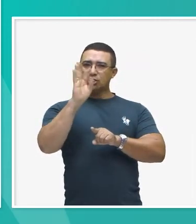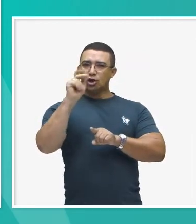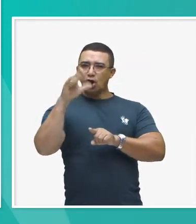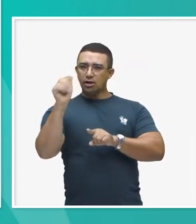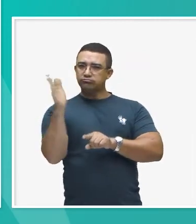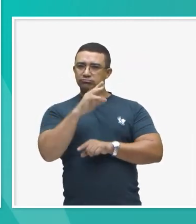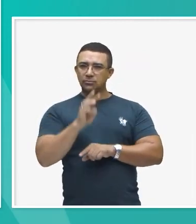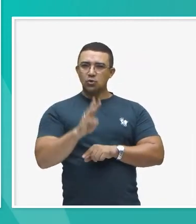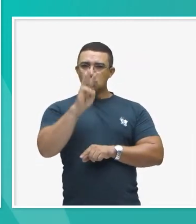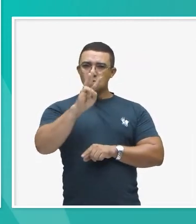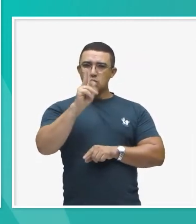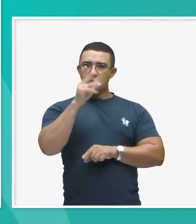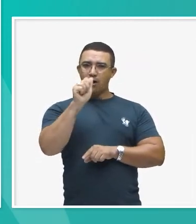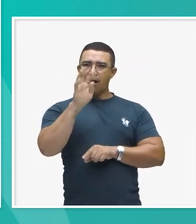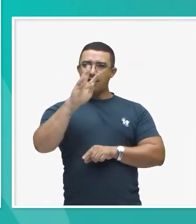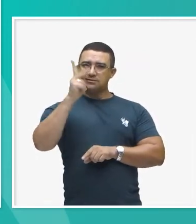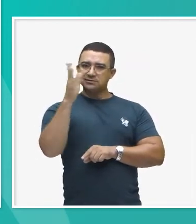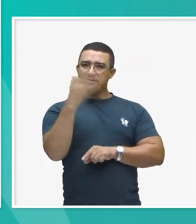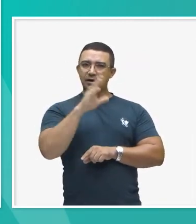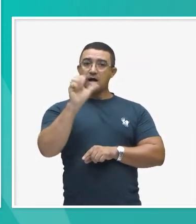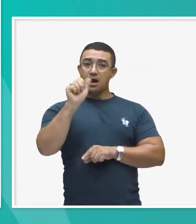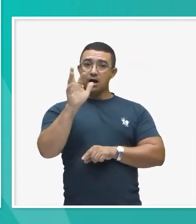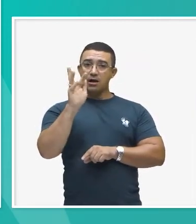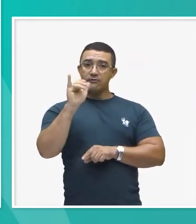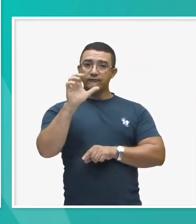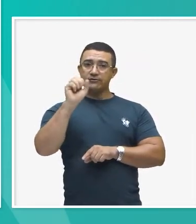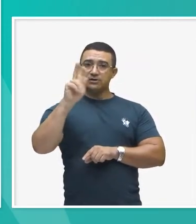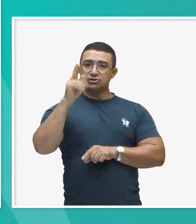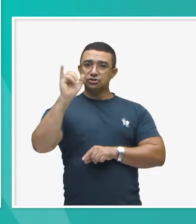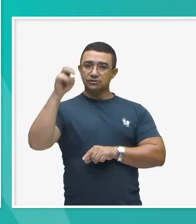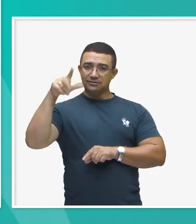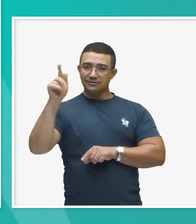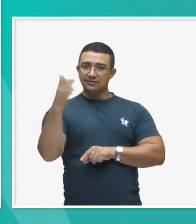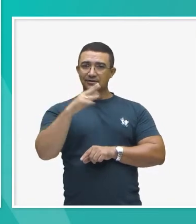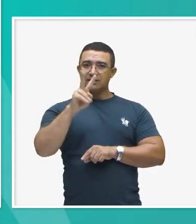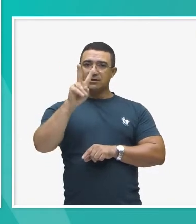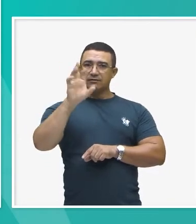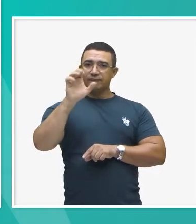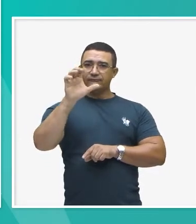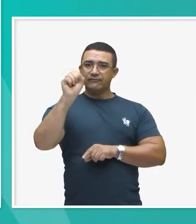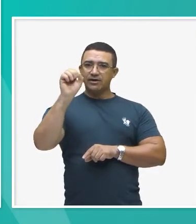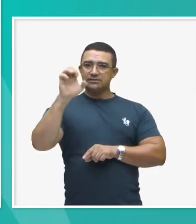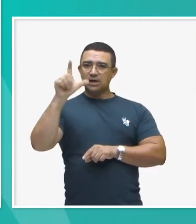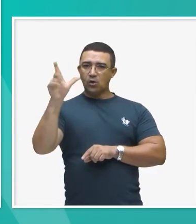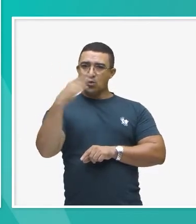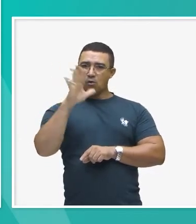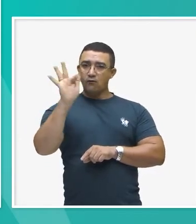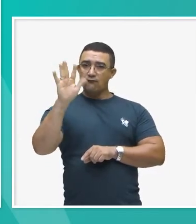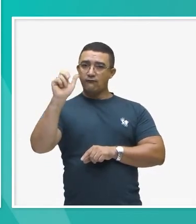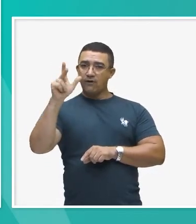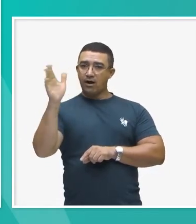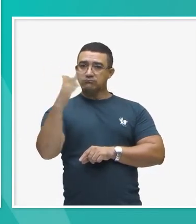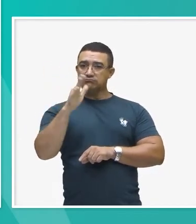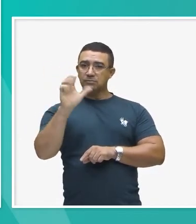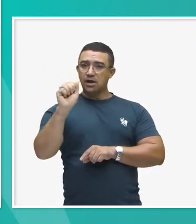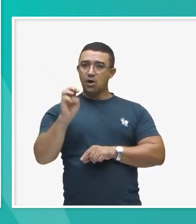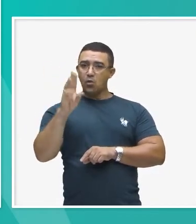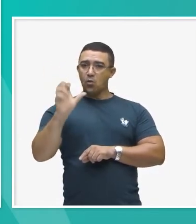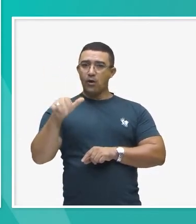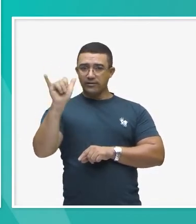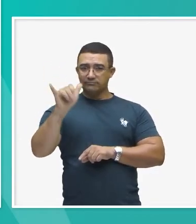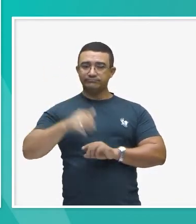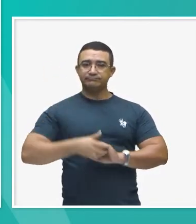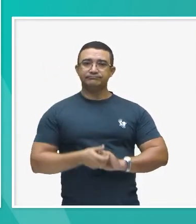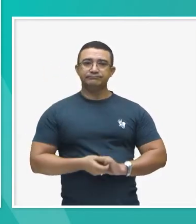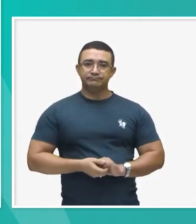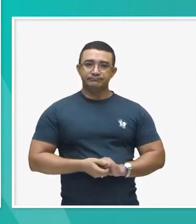in the north of the Pacific Ocean. Solomon and Victoria argues with the Japanese vessels.